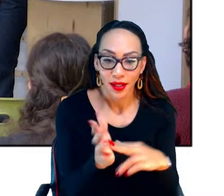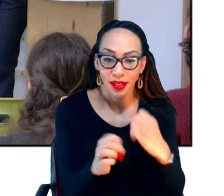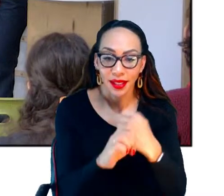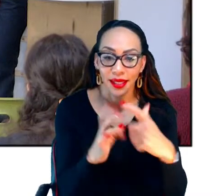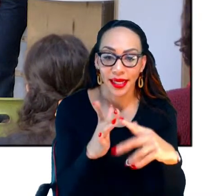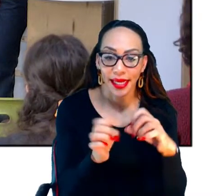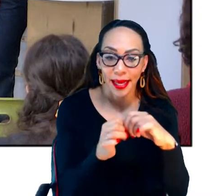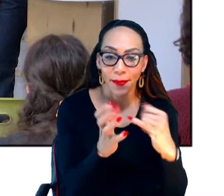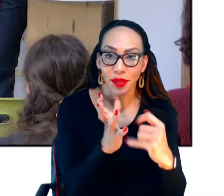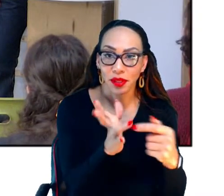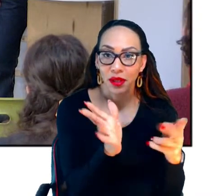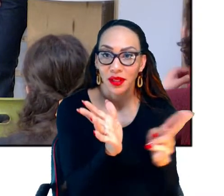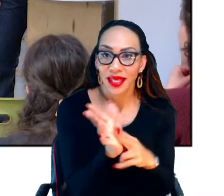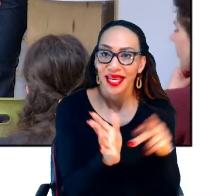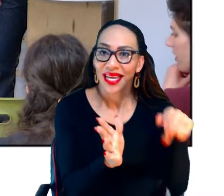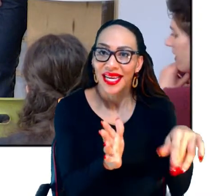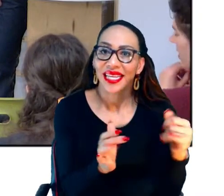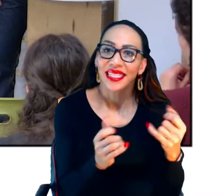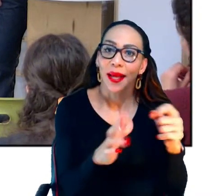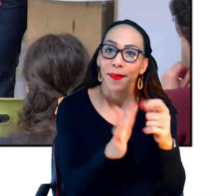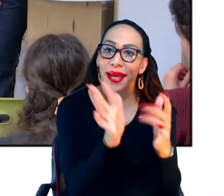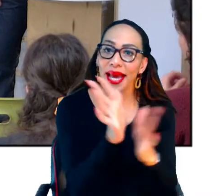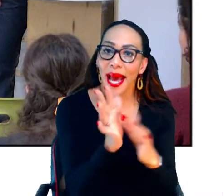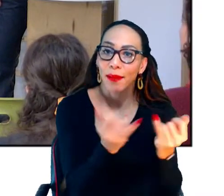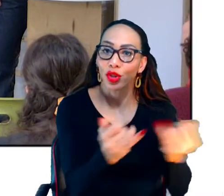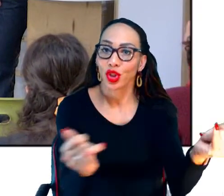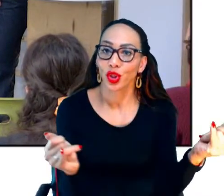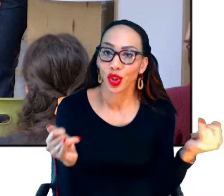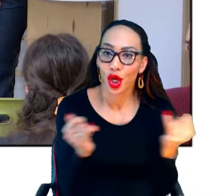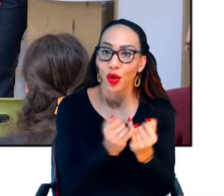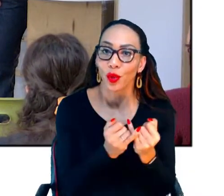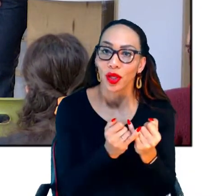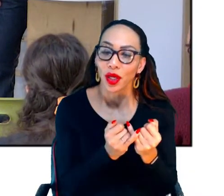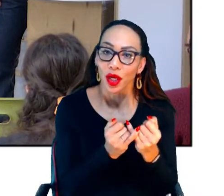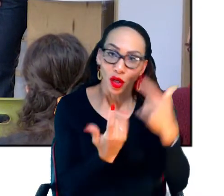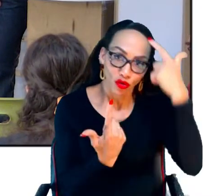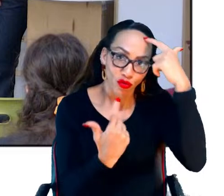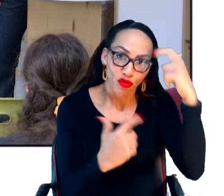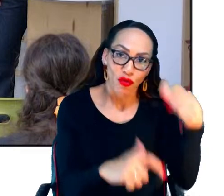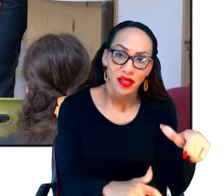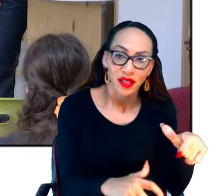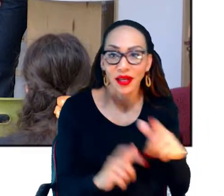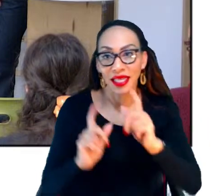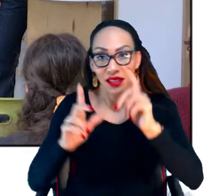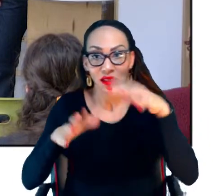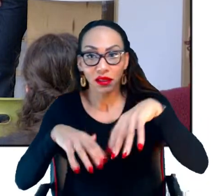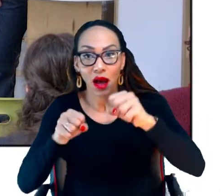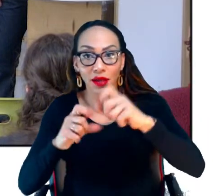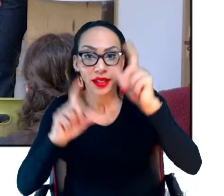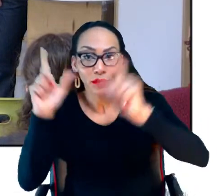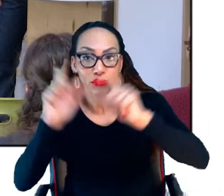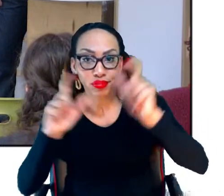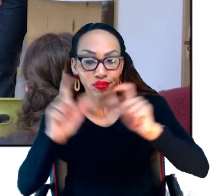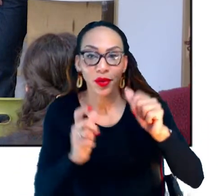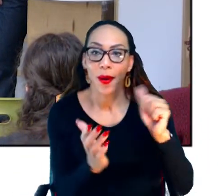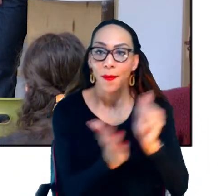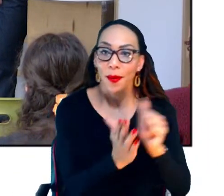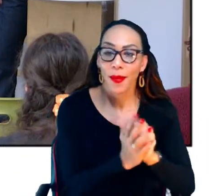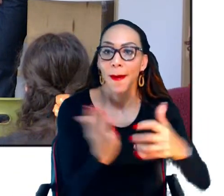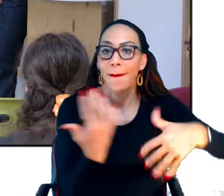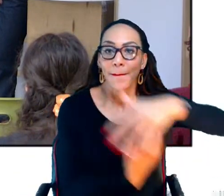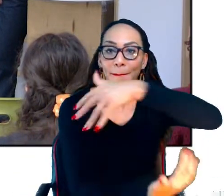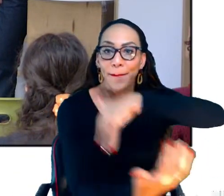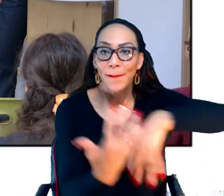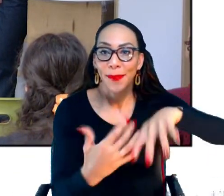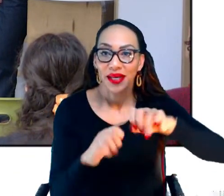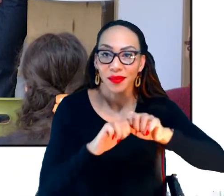resident. He began as a self-taught photographer, but his multidisciplinary approach spans photography, publishing, mixed media, and technology.